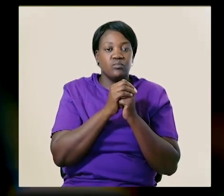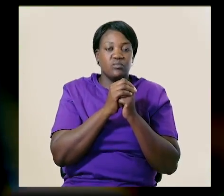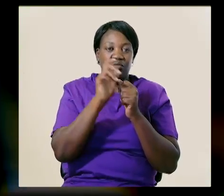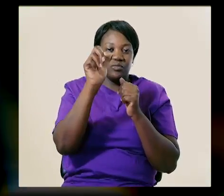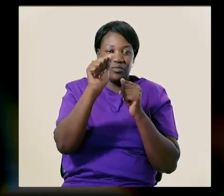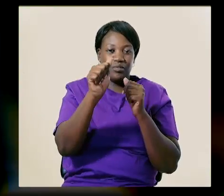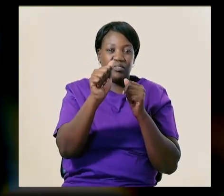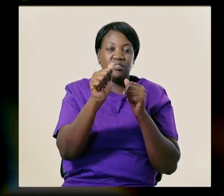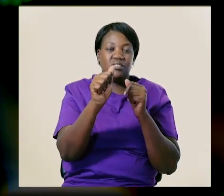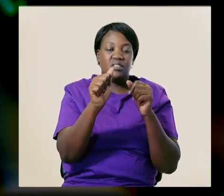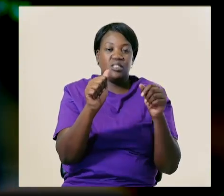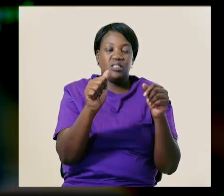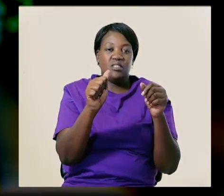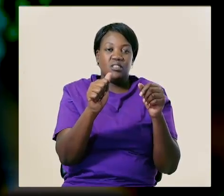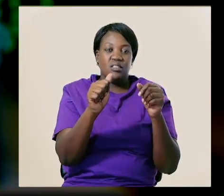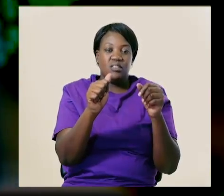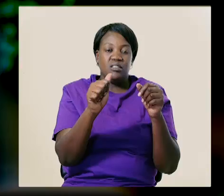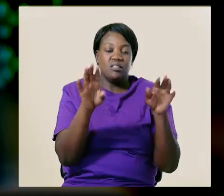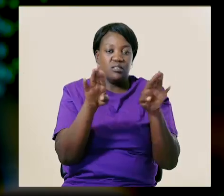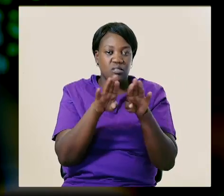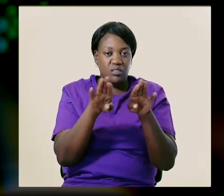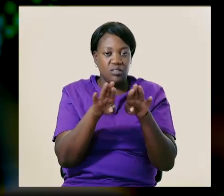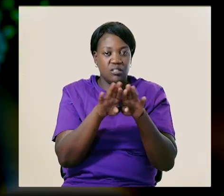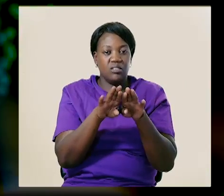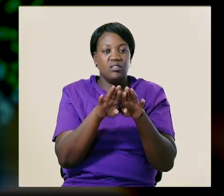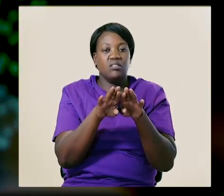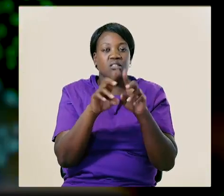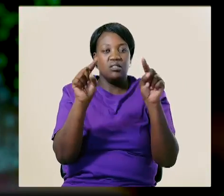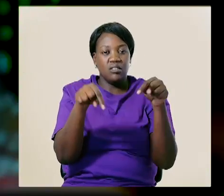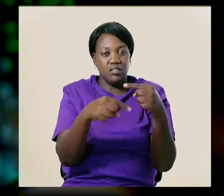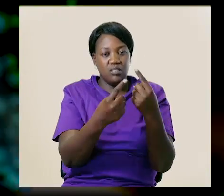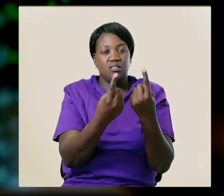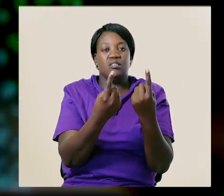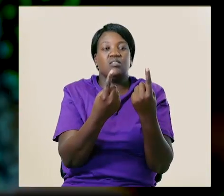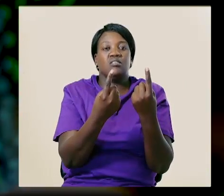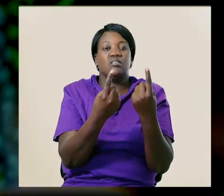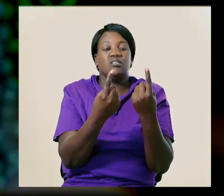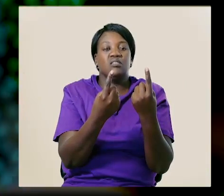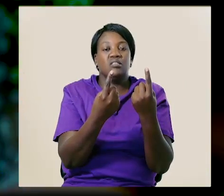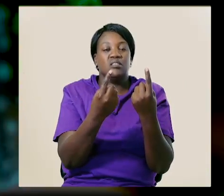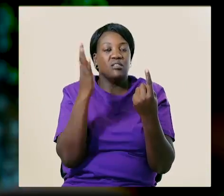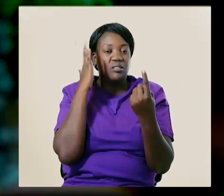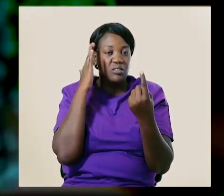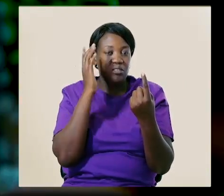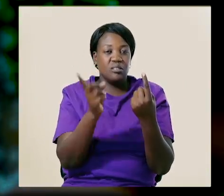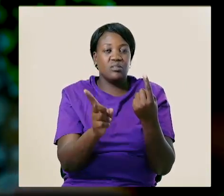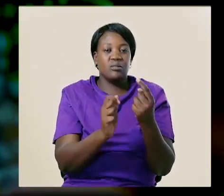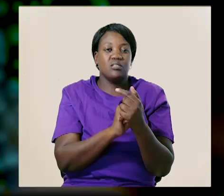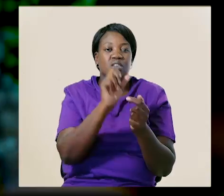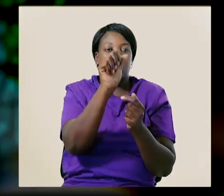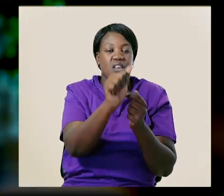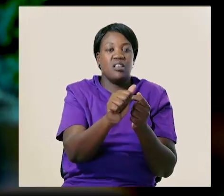The process of bringing together the factors of production to produce goods and services is known as